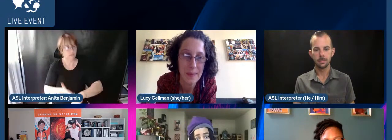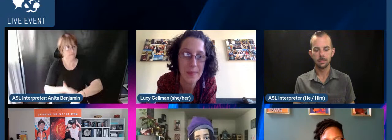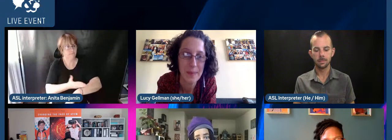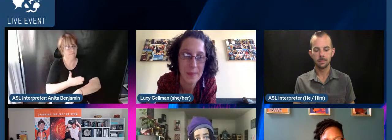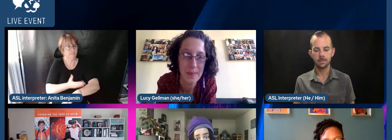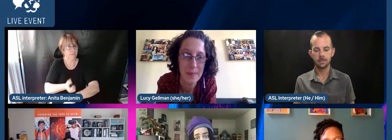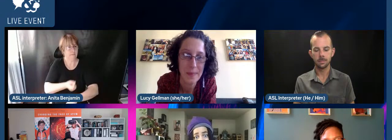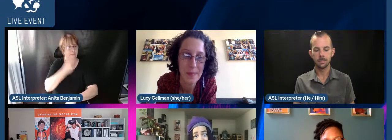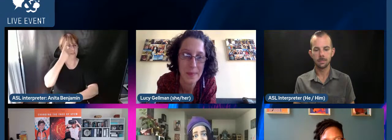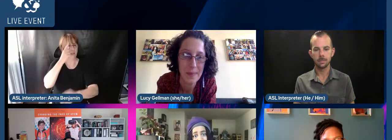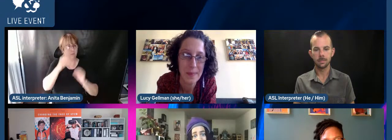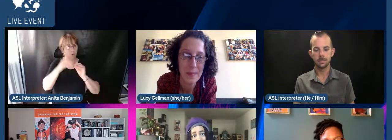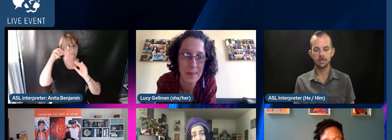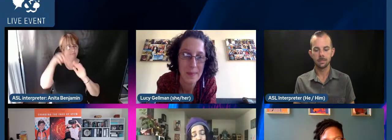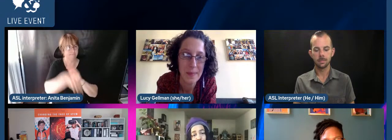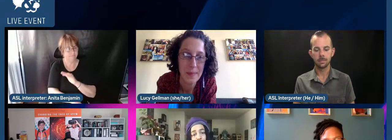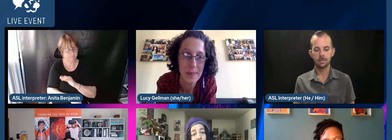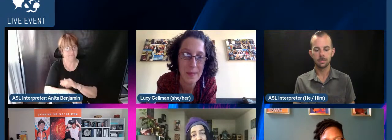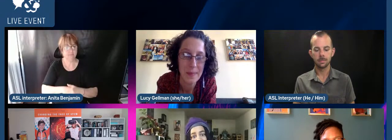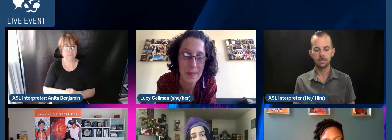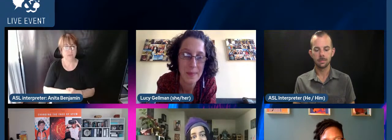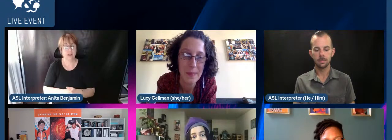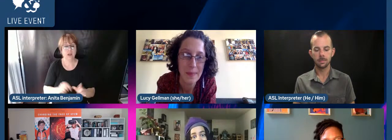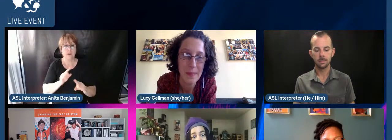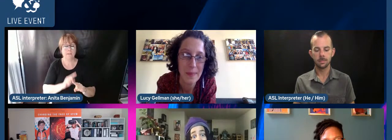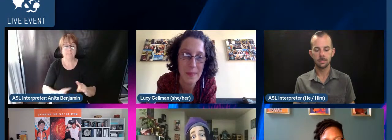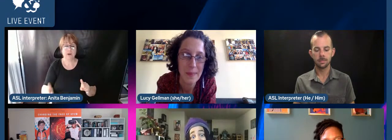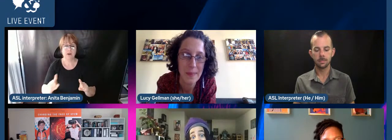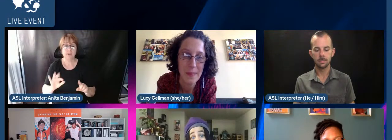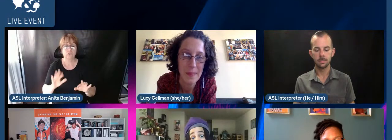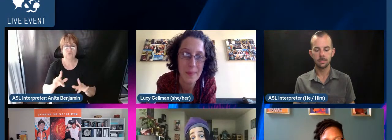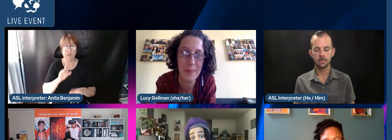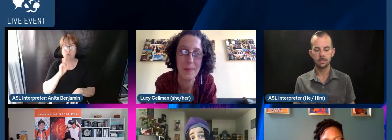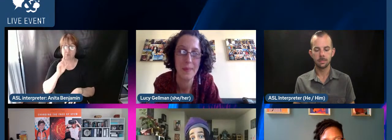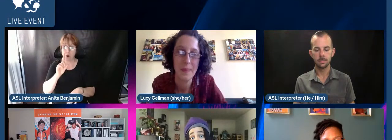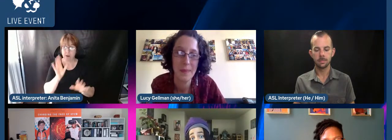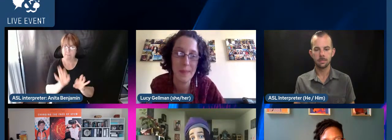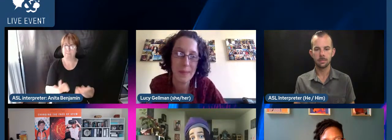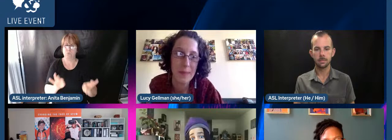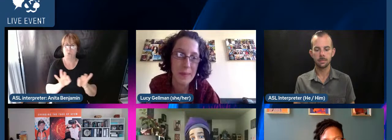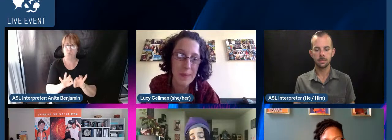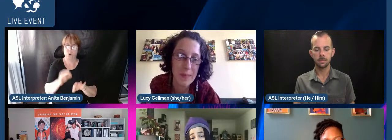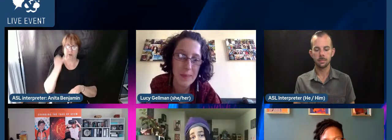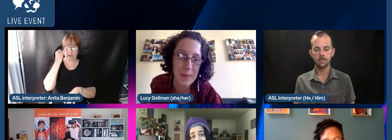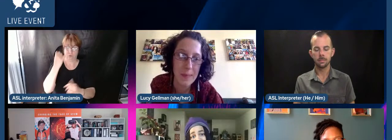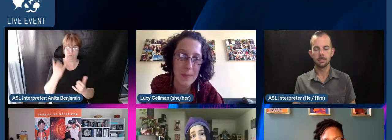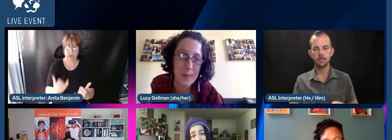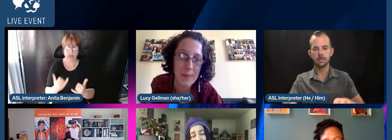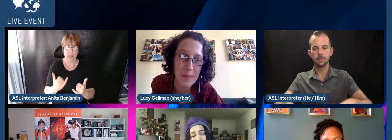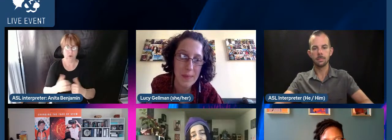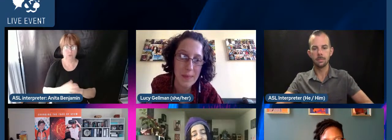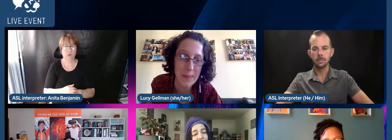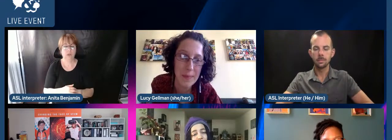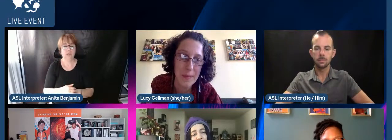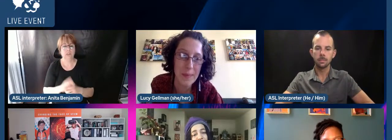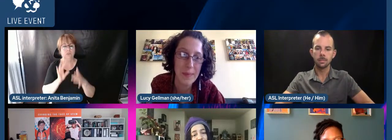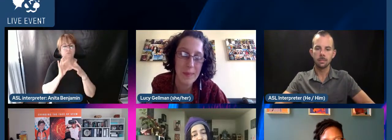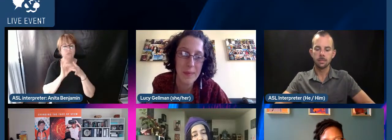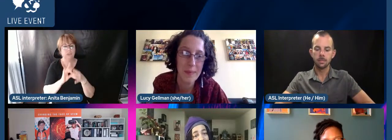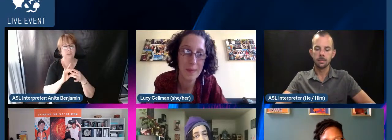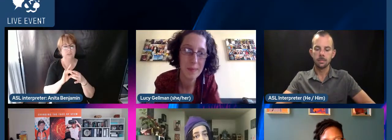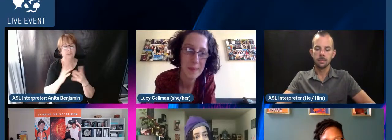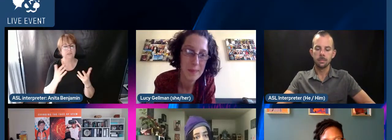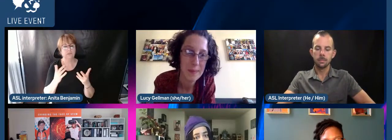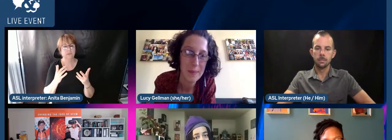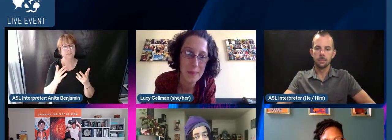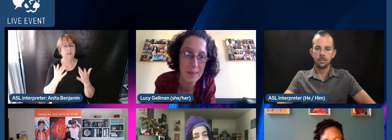thinking about this. But one of the big ideas that I'm having right now is around, I don't like the